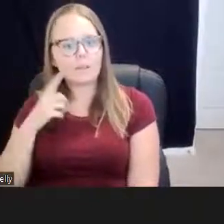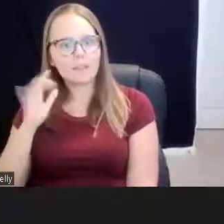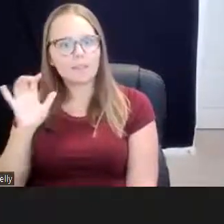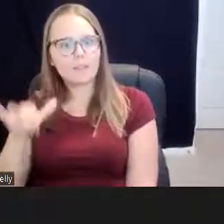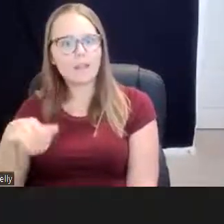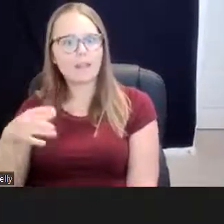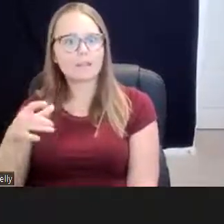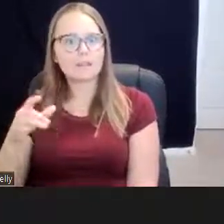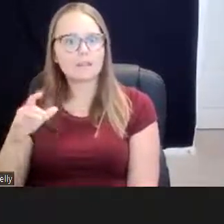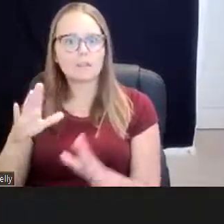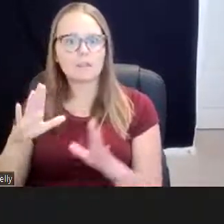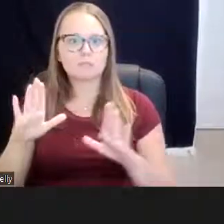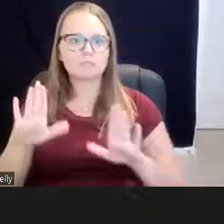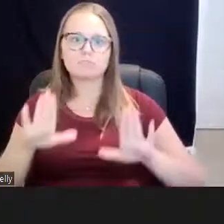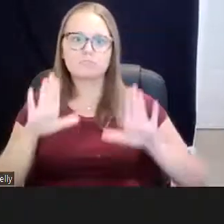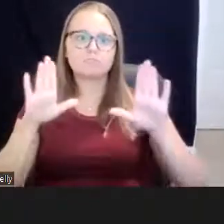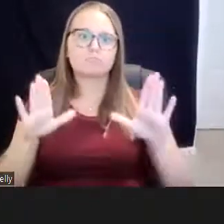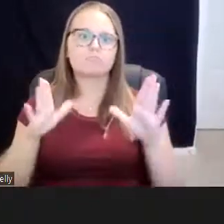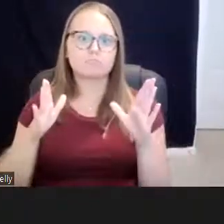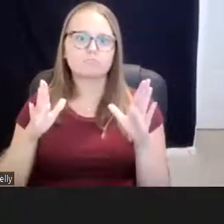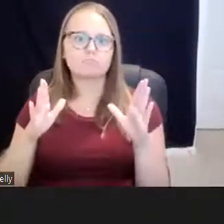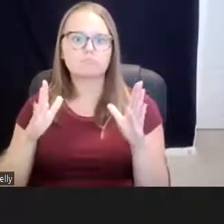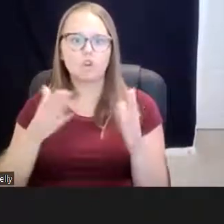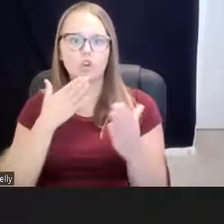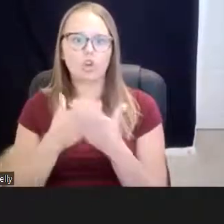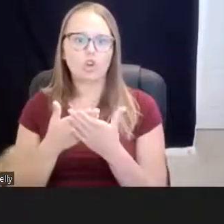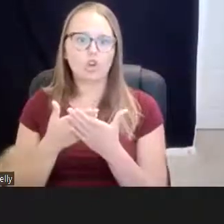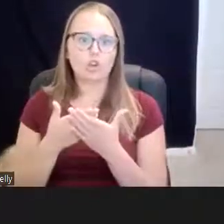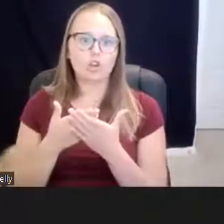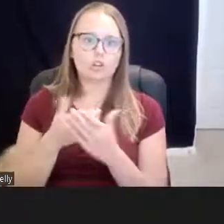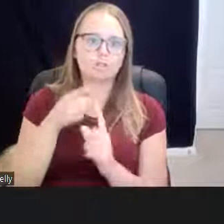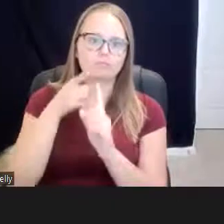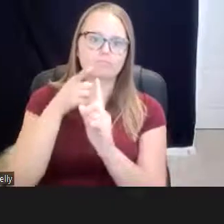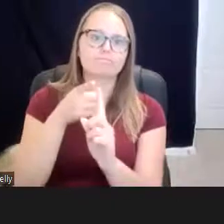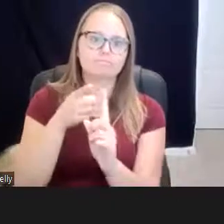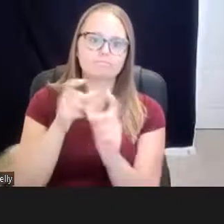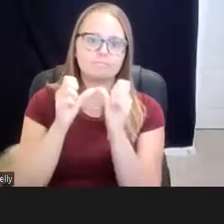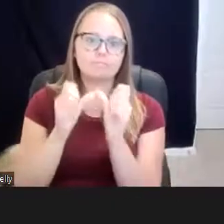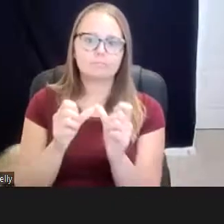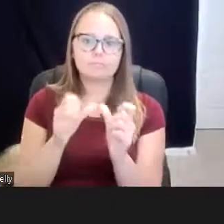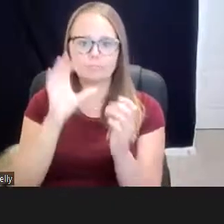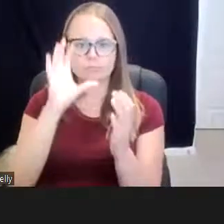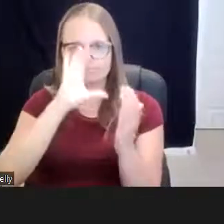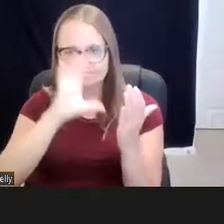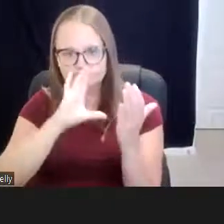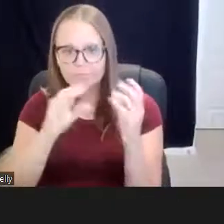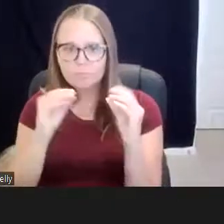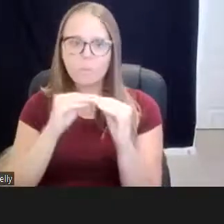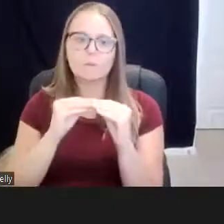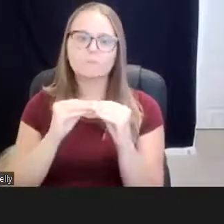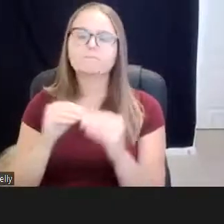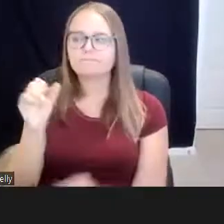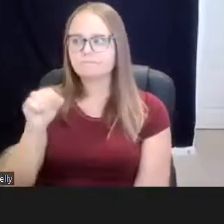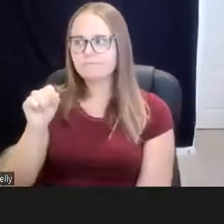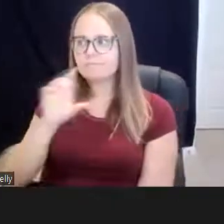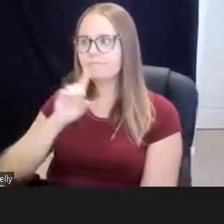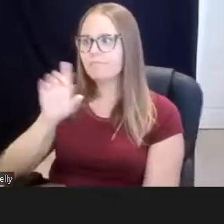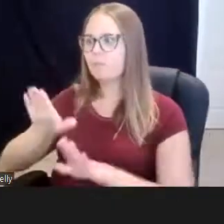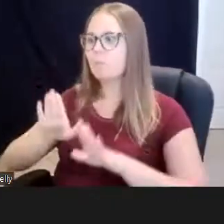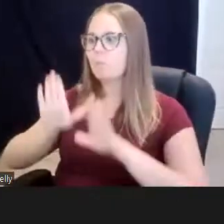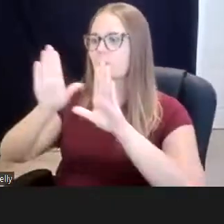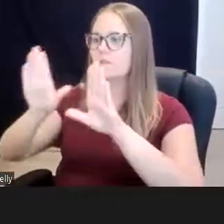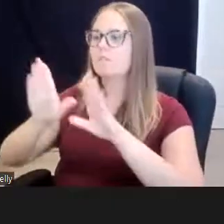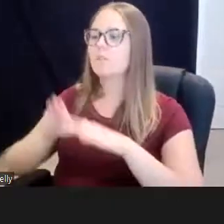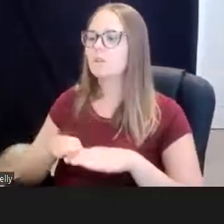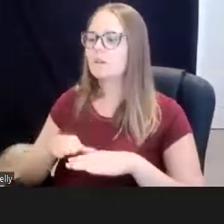incredibly promising area to pursue. Well, that's wonderful. And you know, as we look